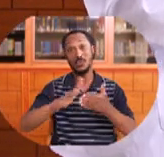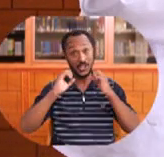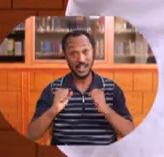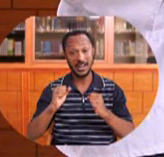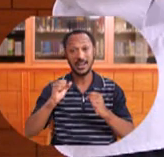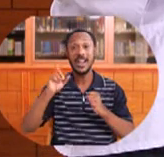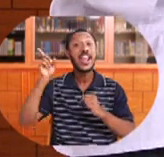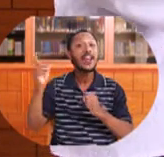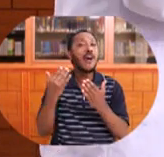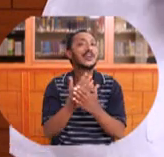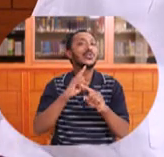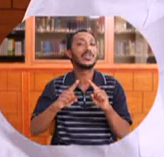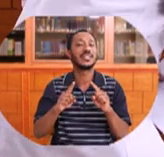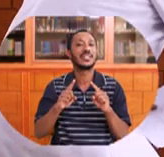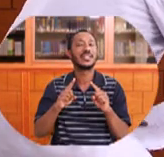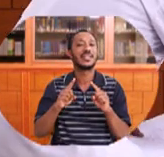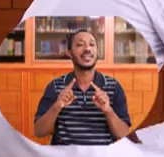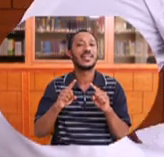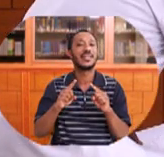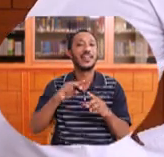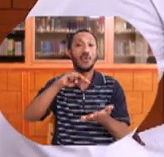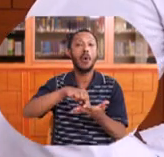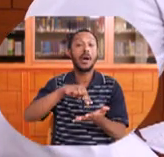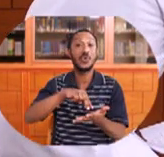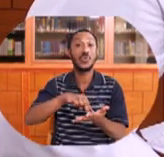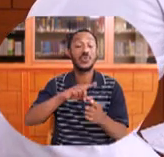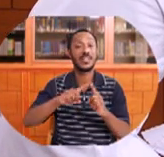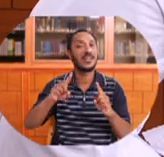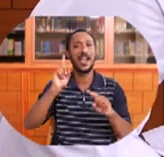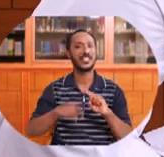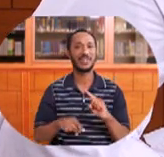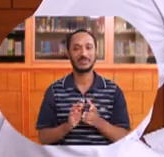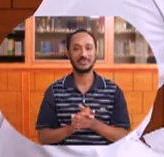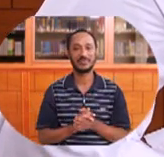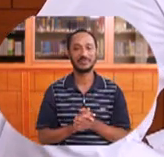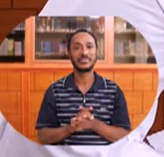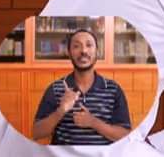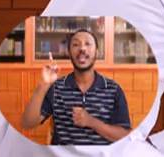the addition of washing soda. Addition